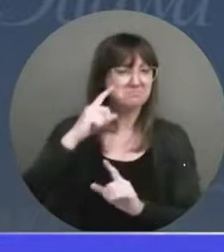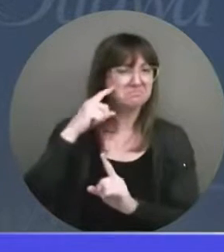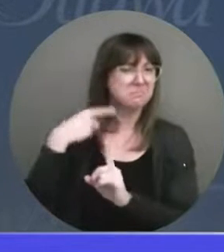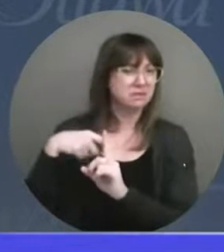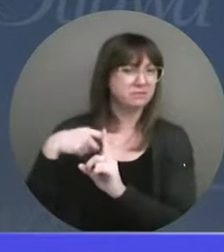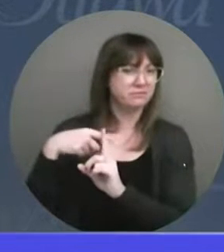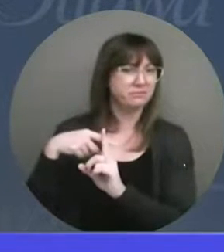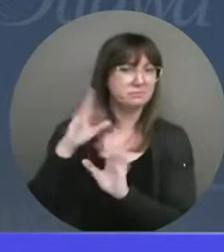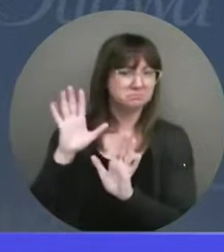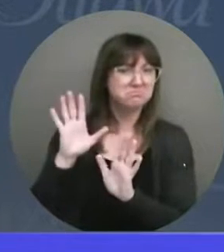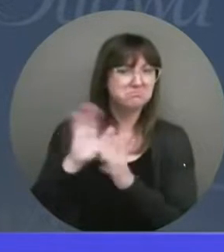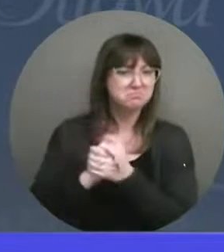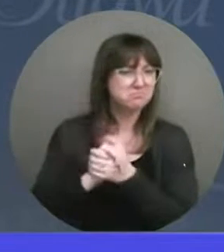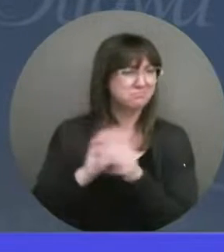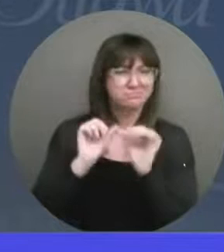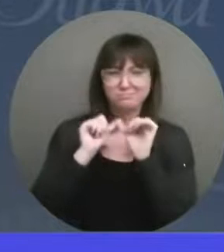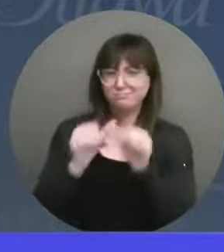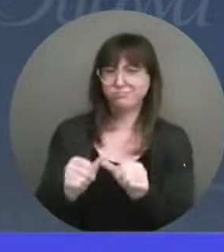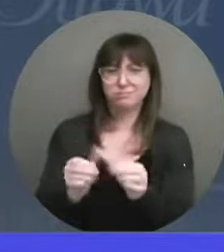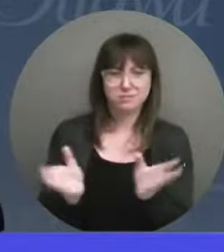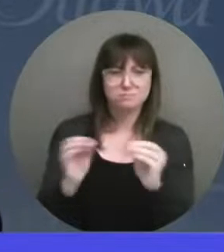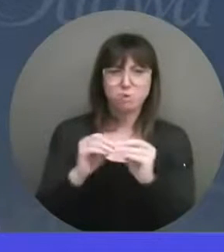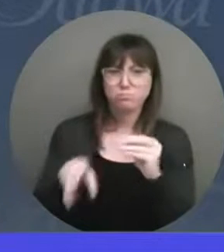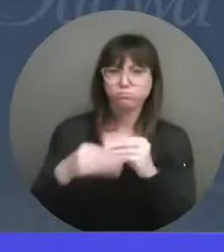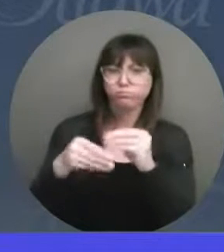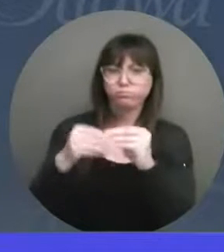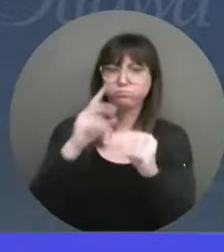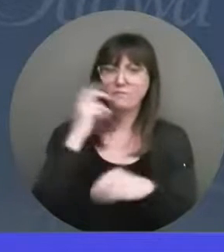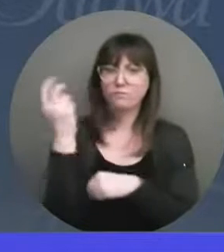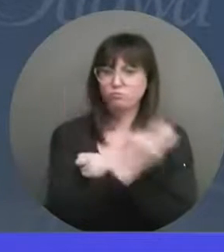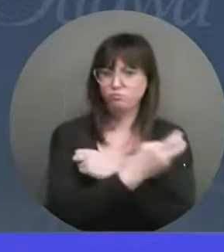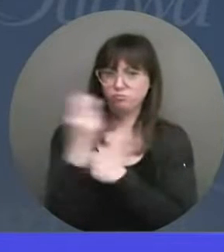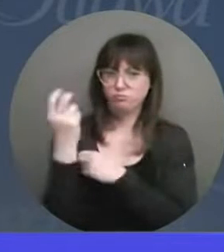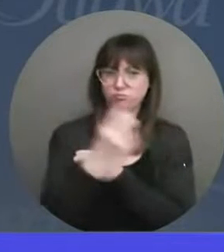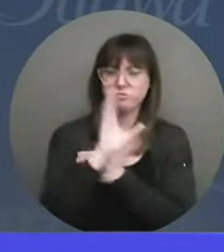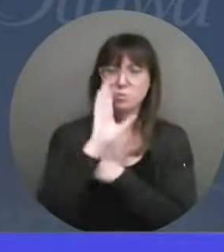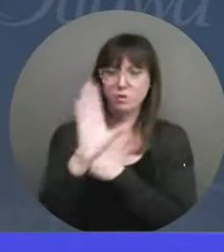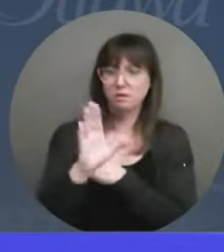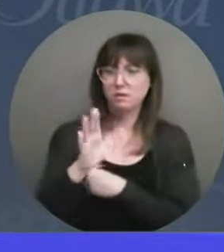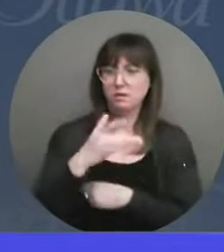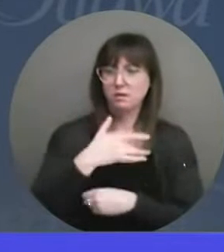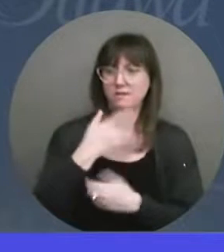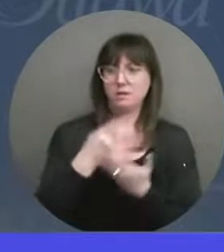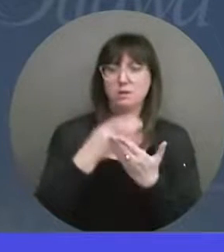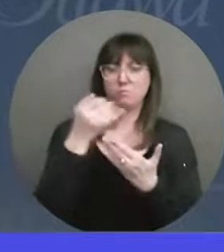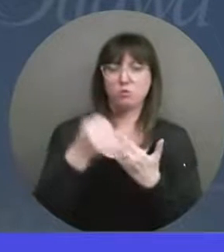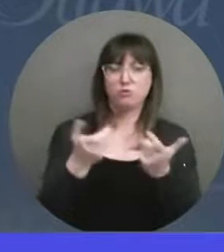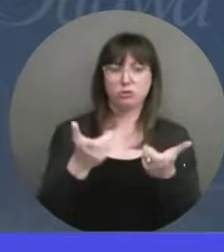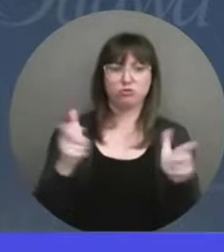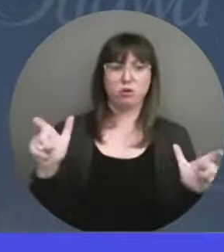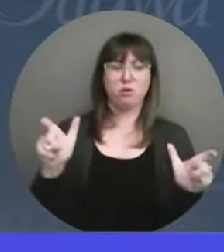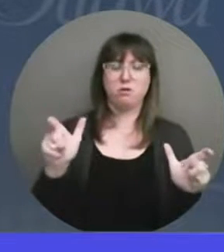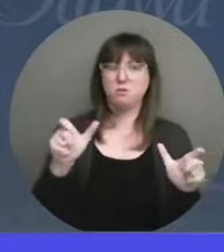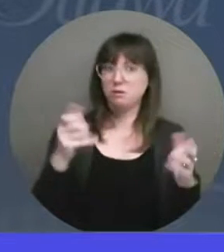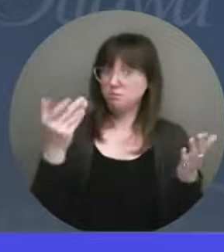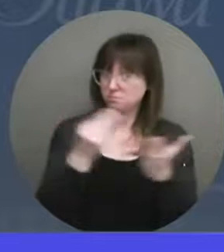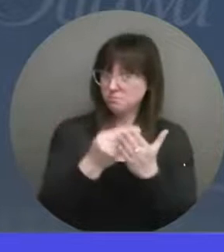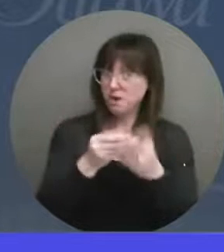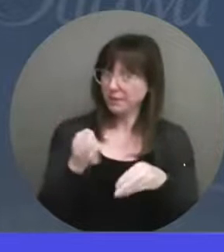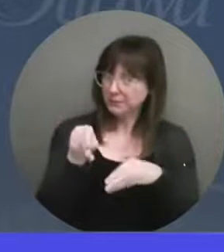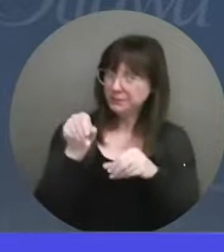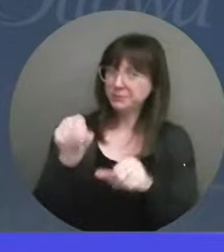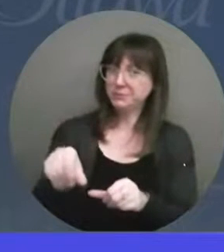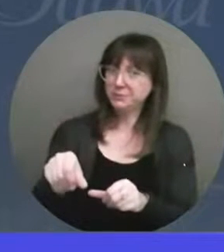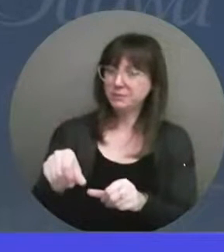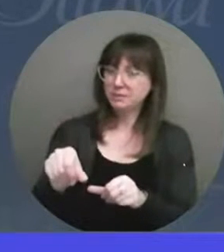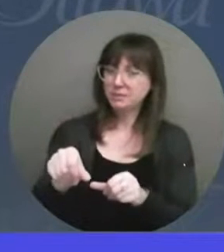to transit, simply because it is a massive project that costs significant amounts of money. And phase 2